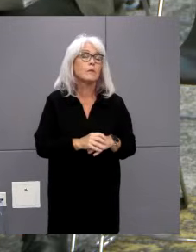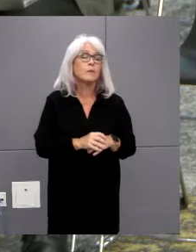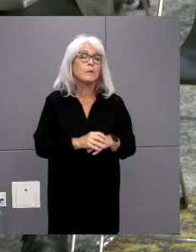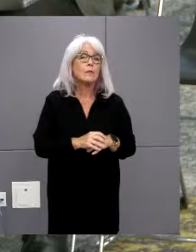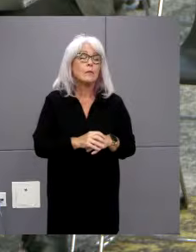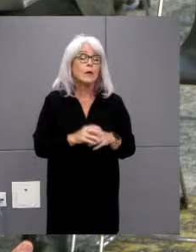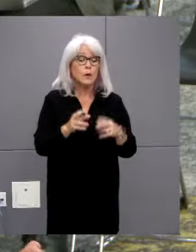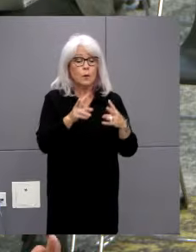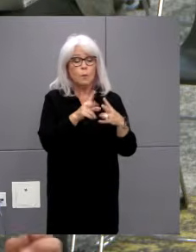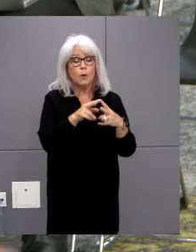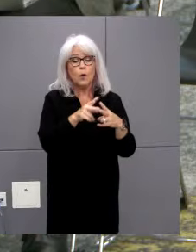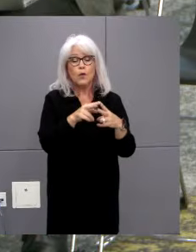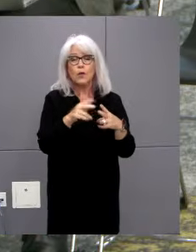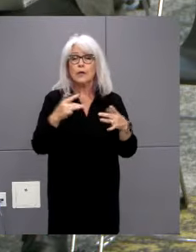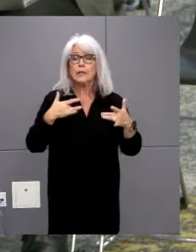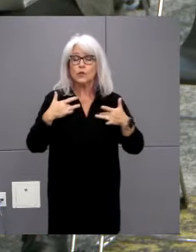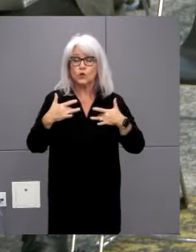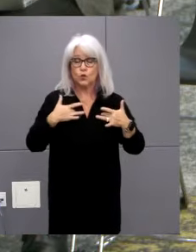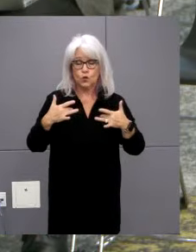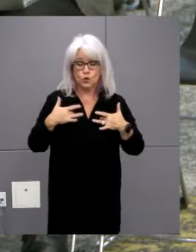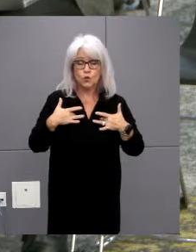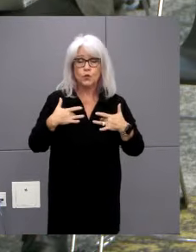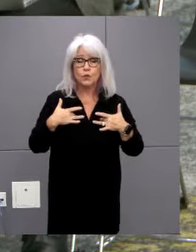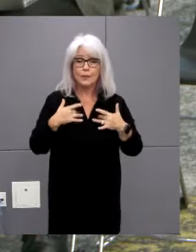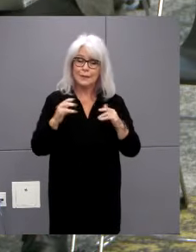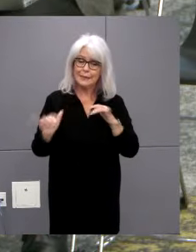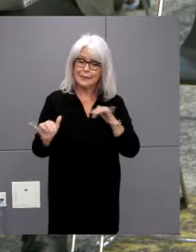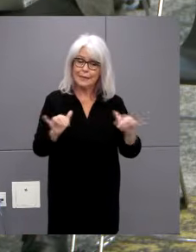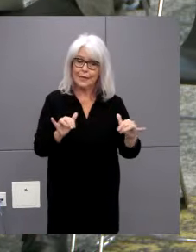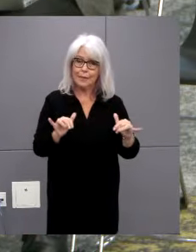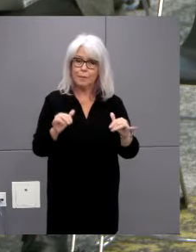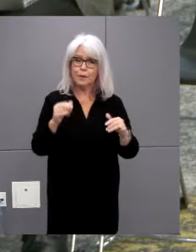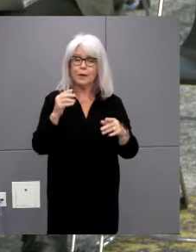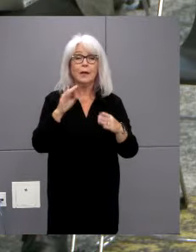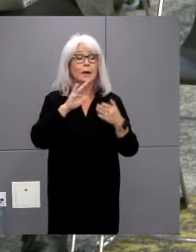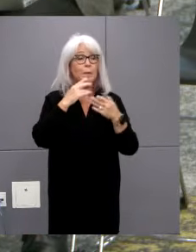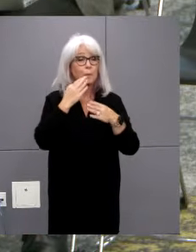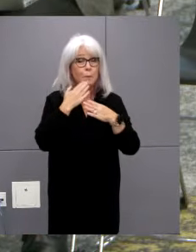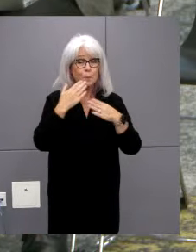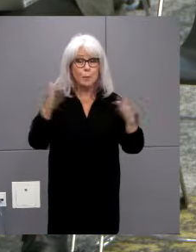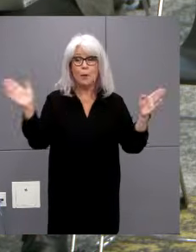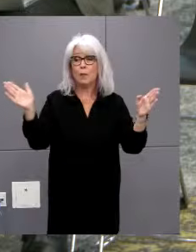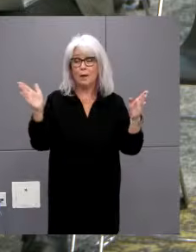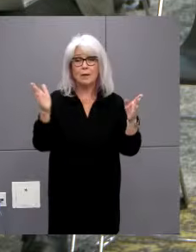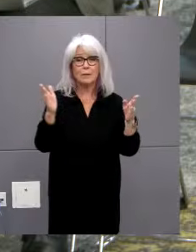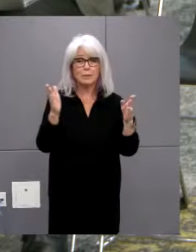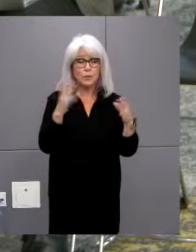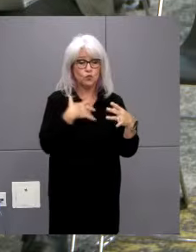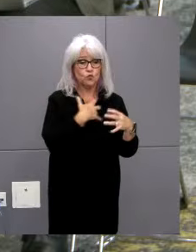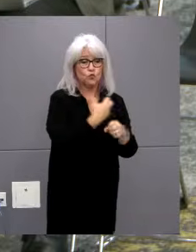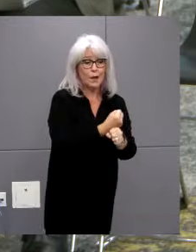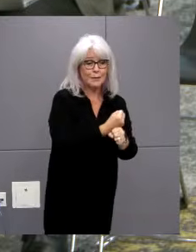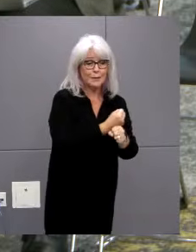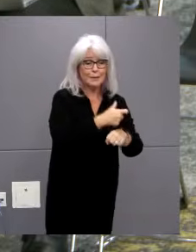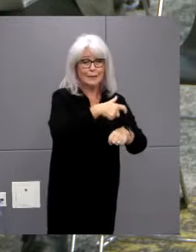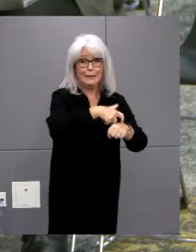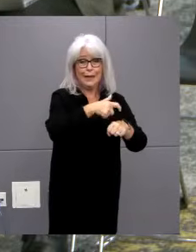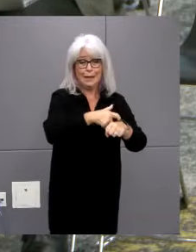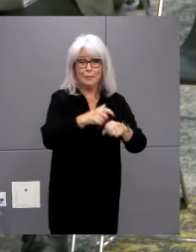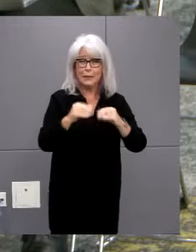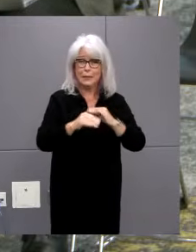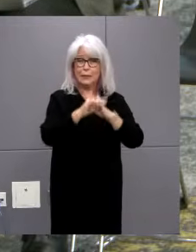same principle: public trust. Clear procedures and timely transparency